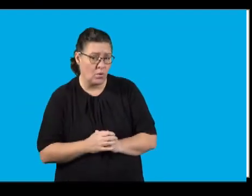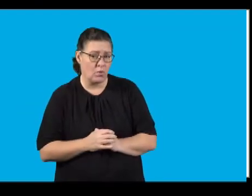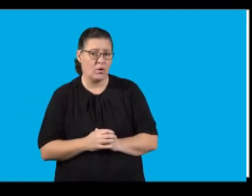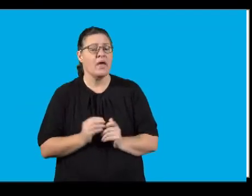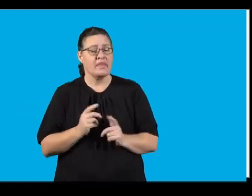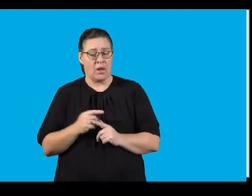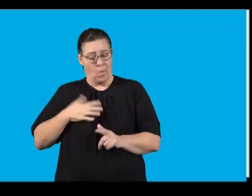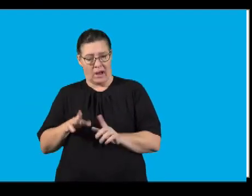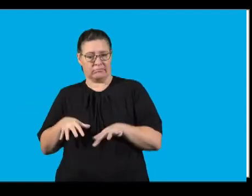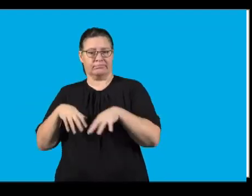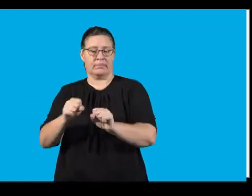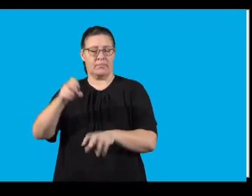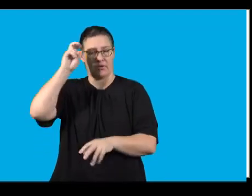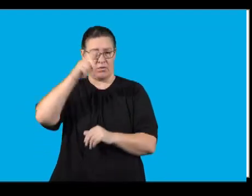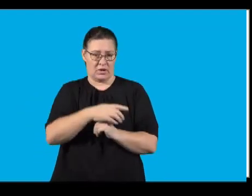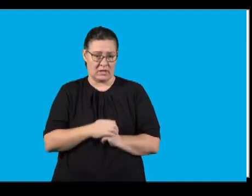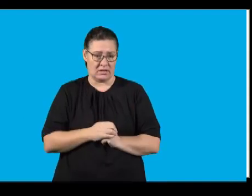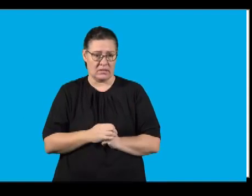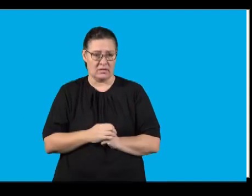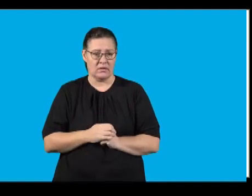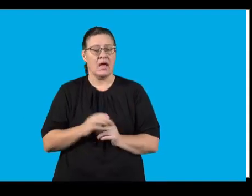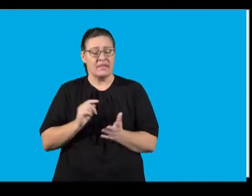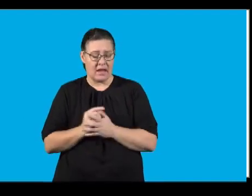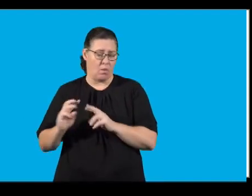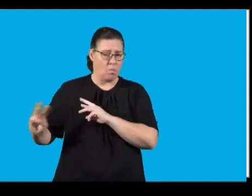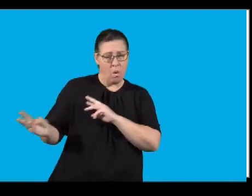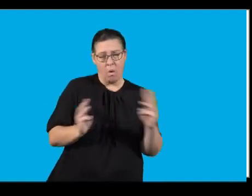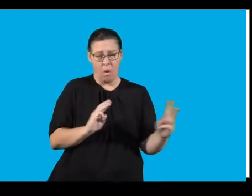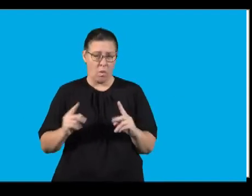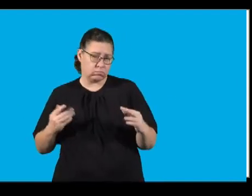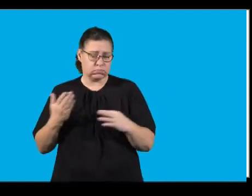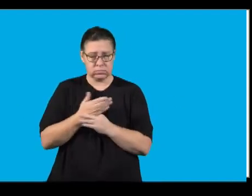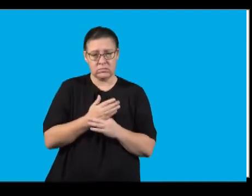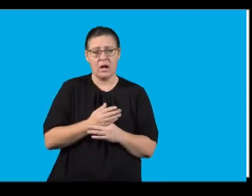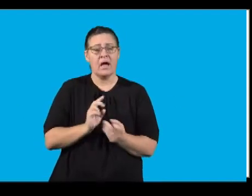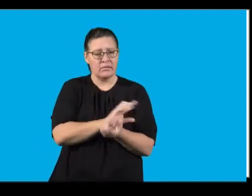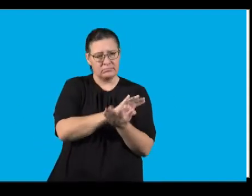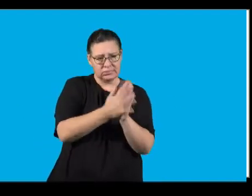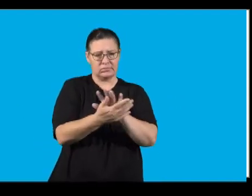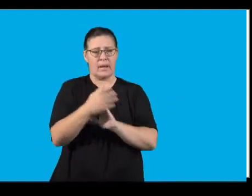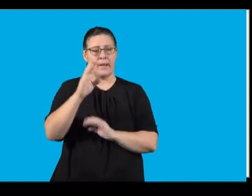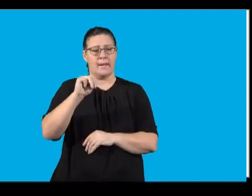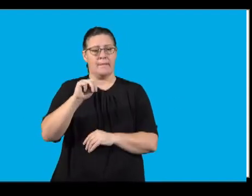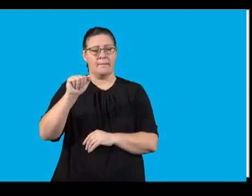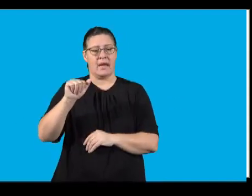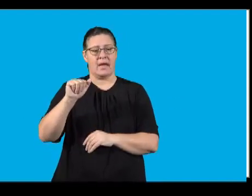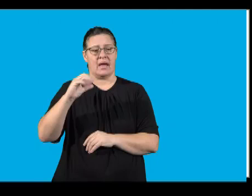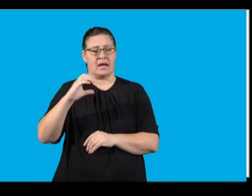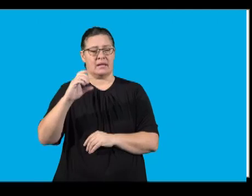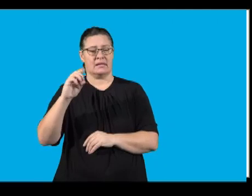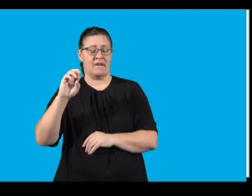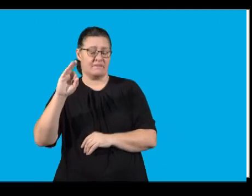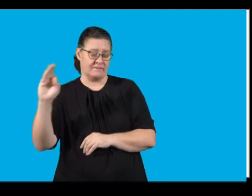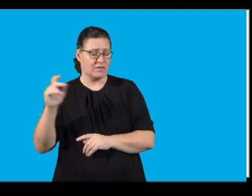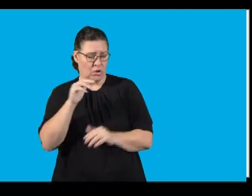the witches said would inherit the throne. Macbeth's reign leads in civil war and is eventually overthrown by Macduff, which is the good